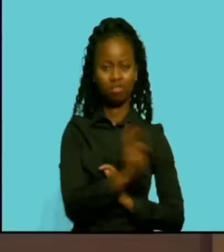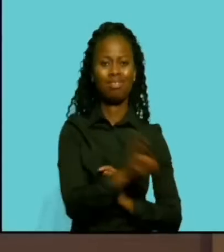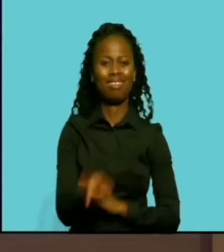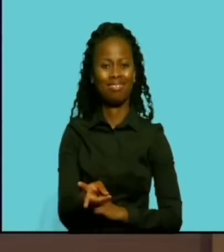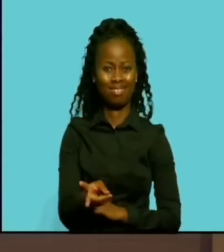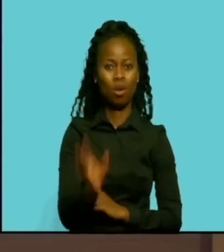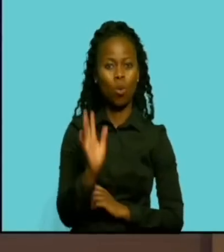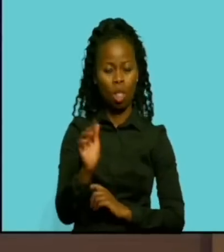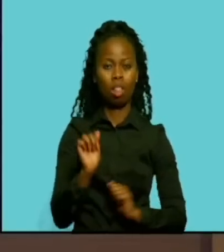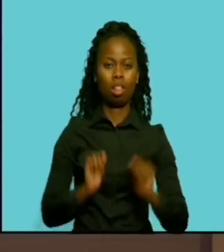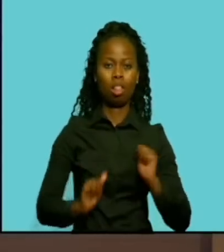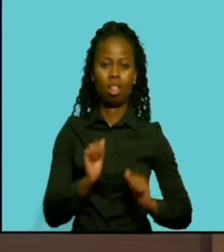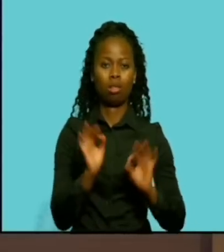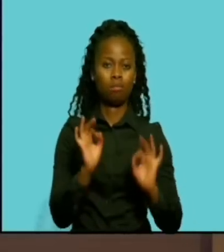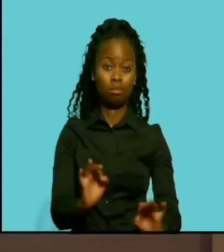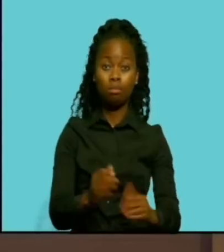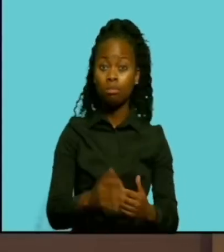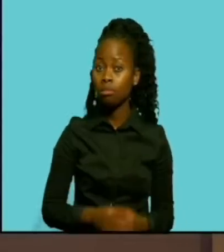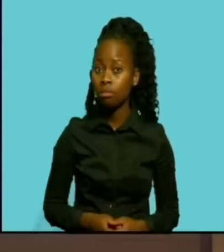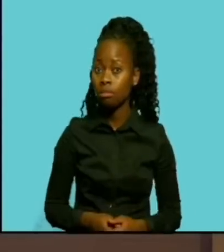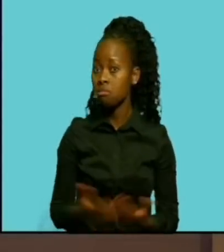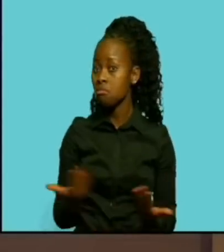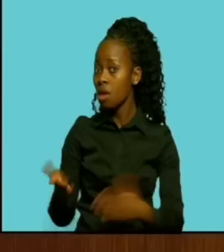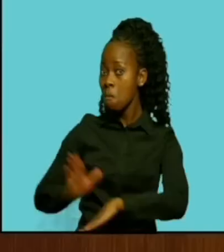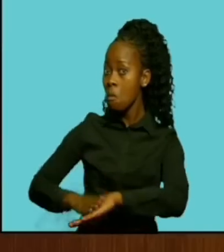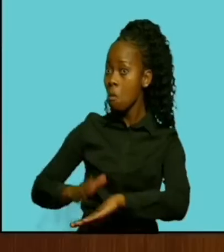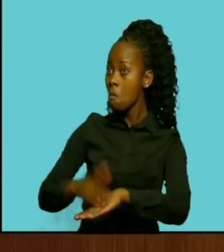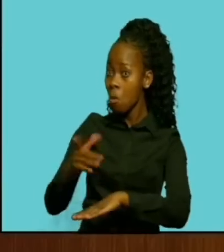Gentlemen and lady, anybody wants to add anything?